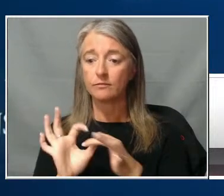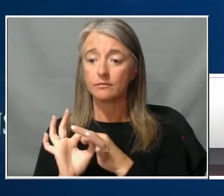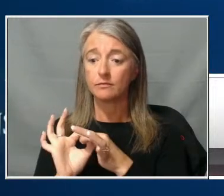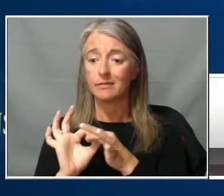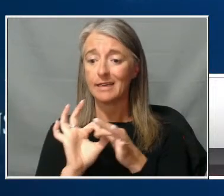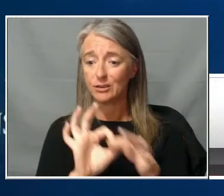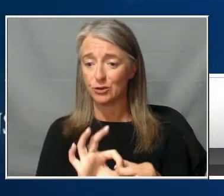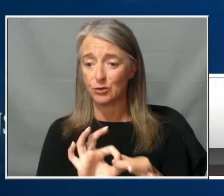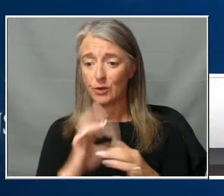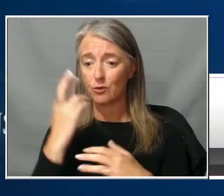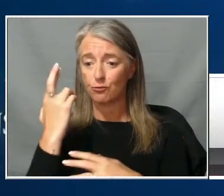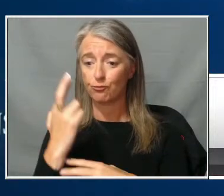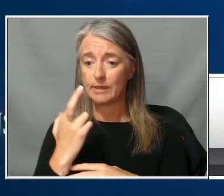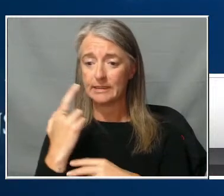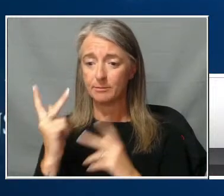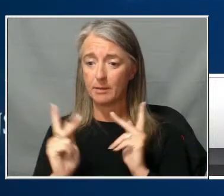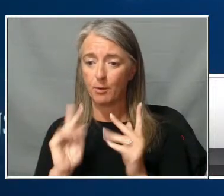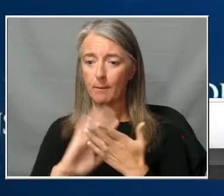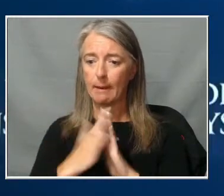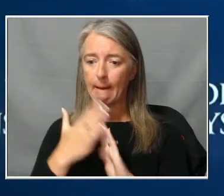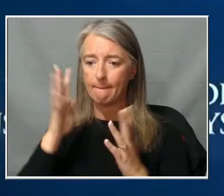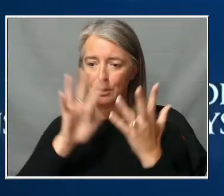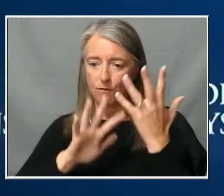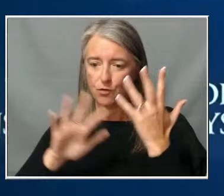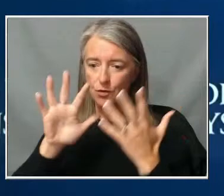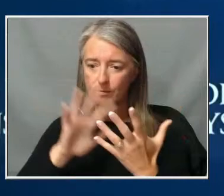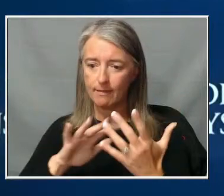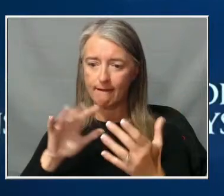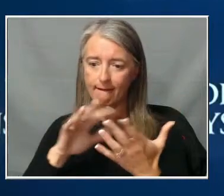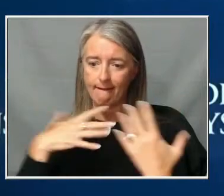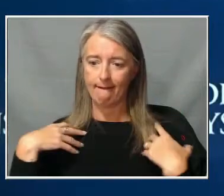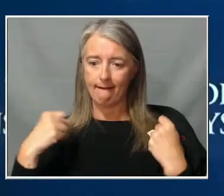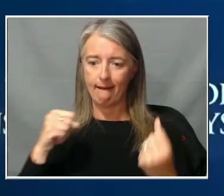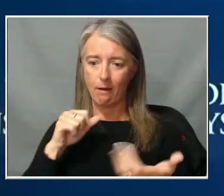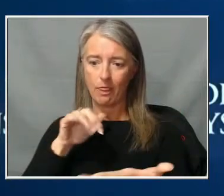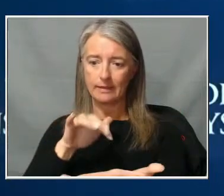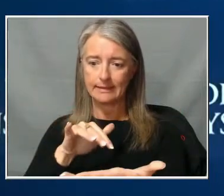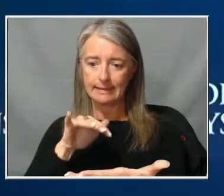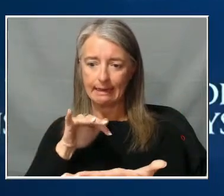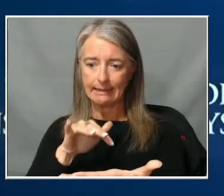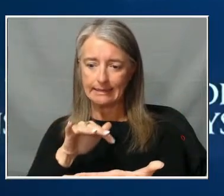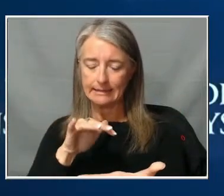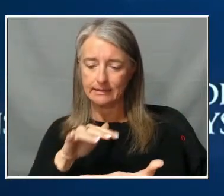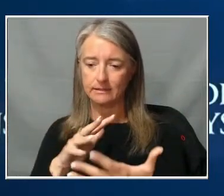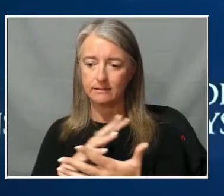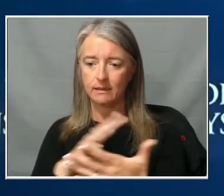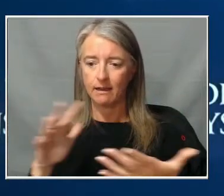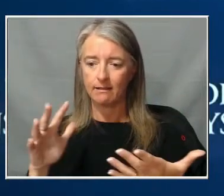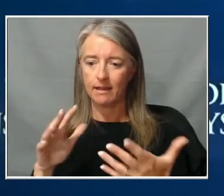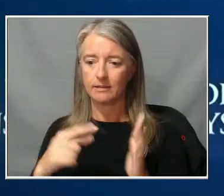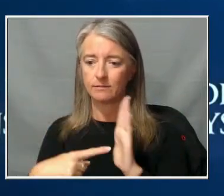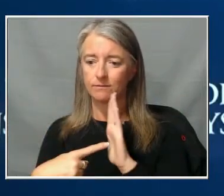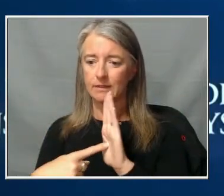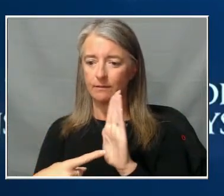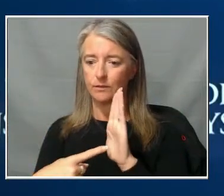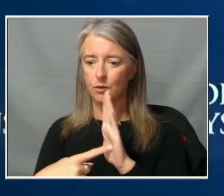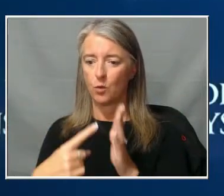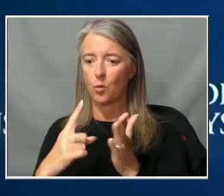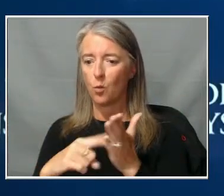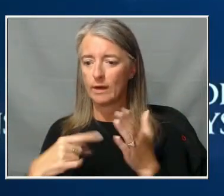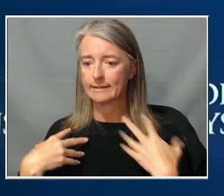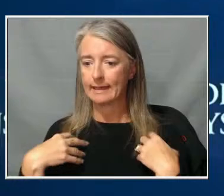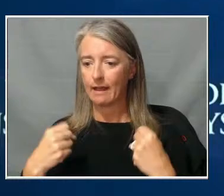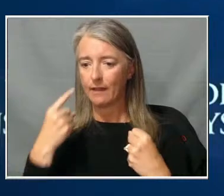reason why people get confused about health studies. A lot of inferences about what's healthy for you have been based